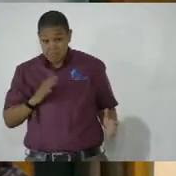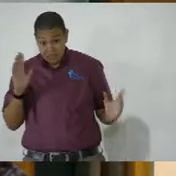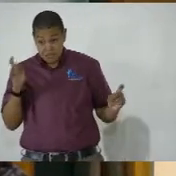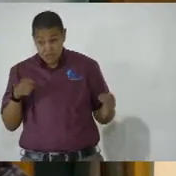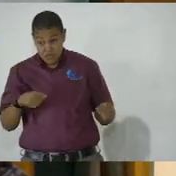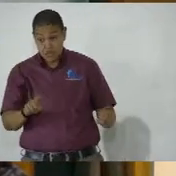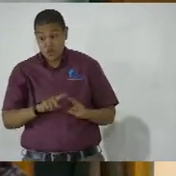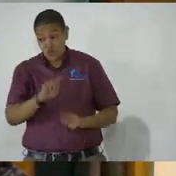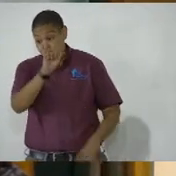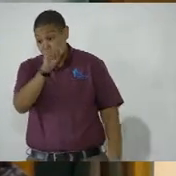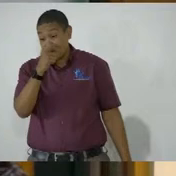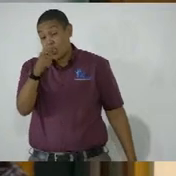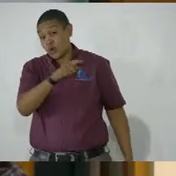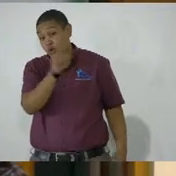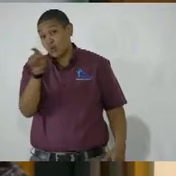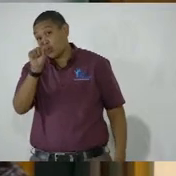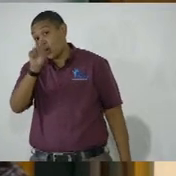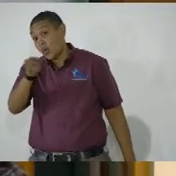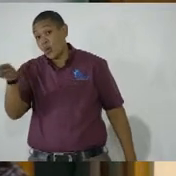during